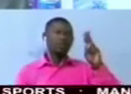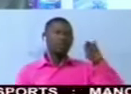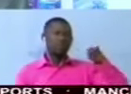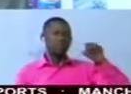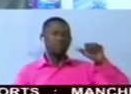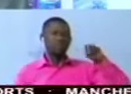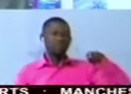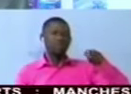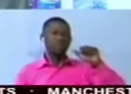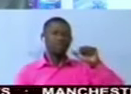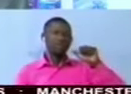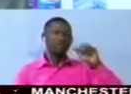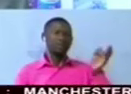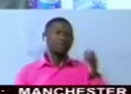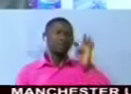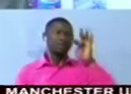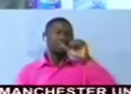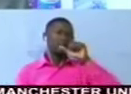Ak